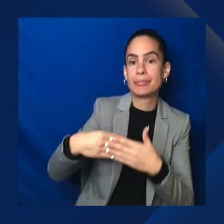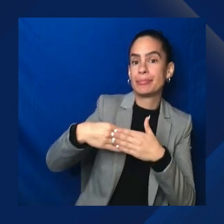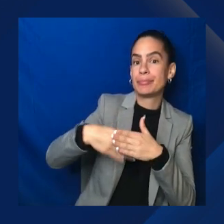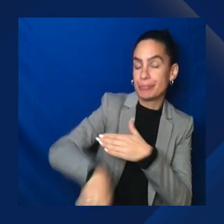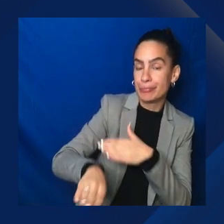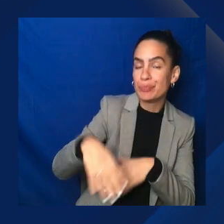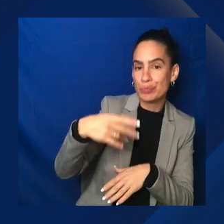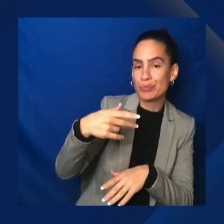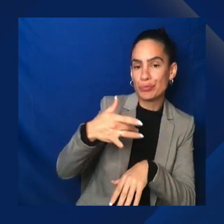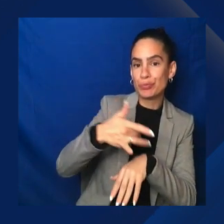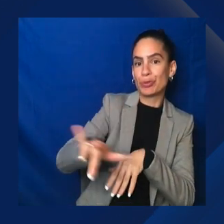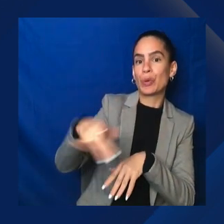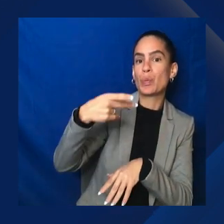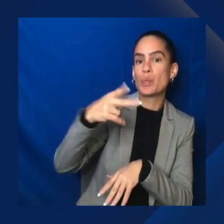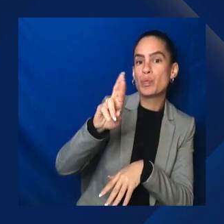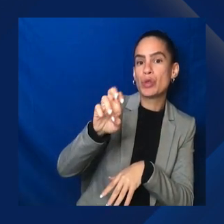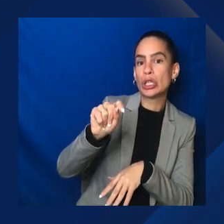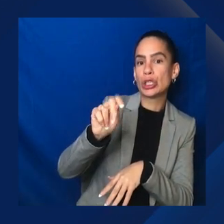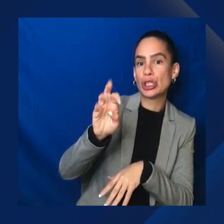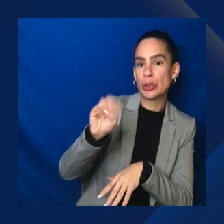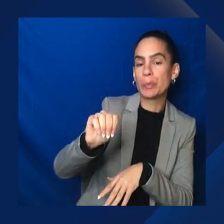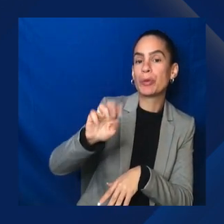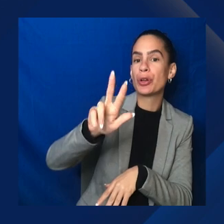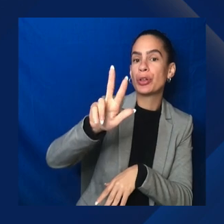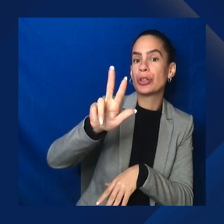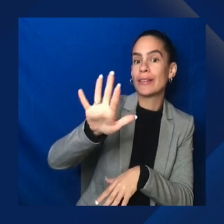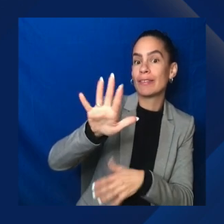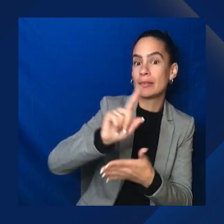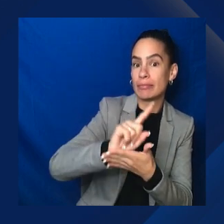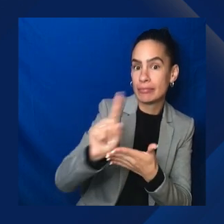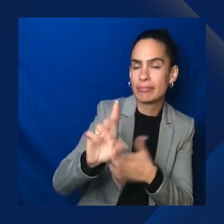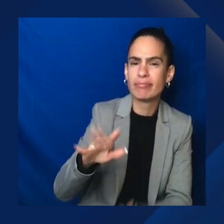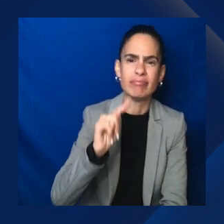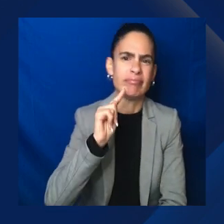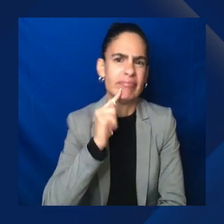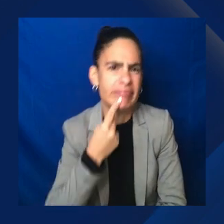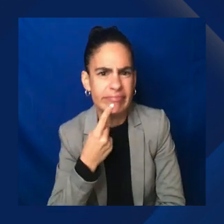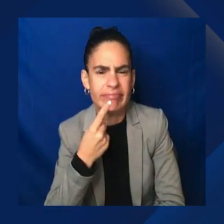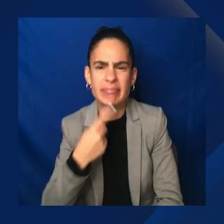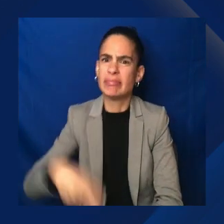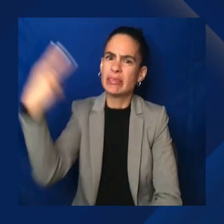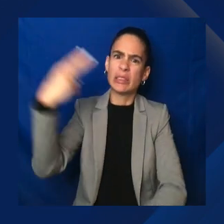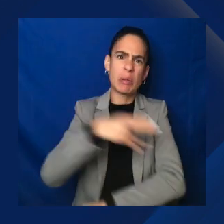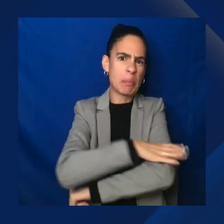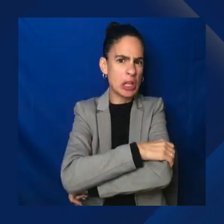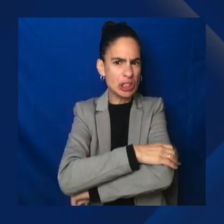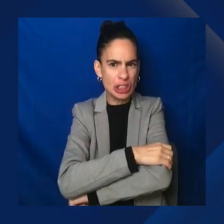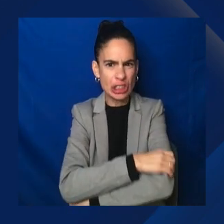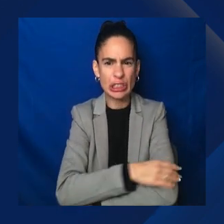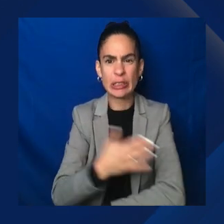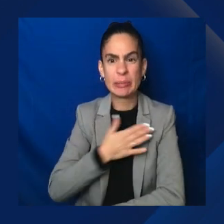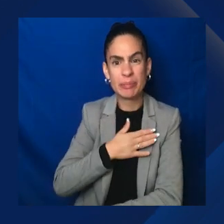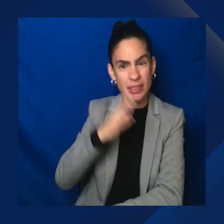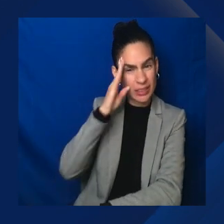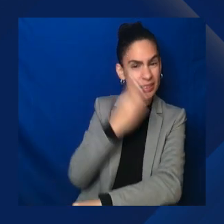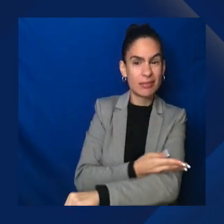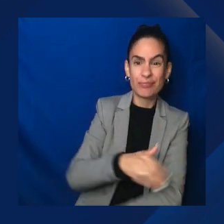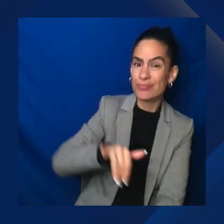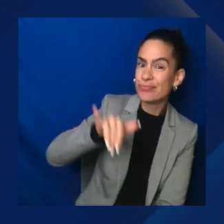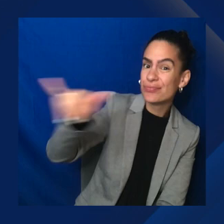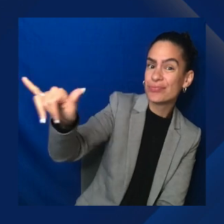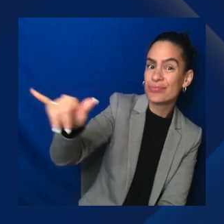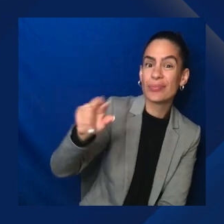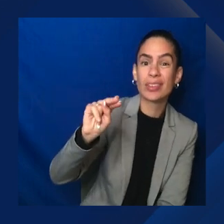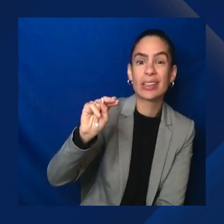severe preeclampsia, and my son spent weeks in the NICU, an event that, I mean, nothing can